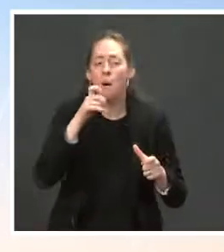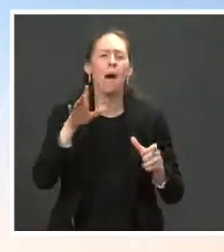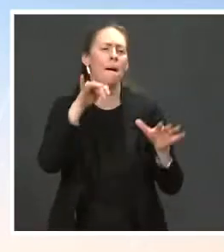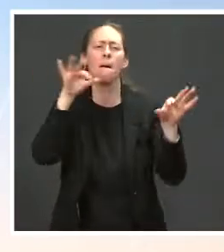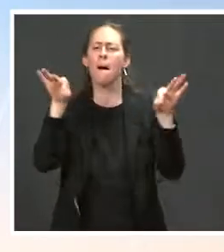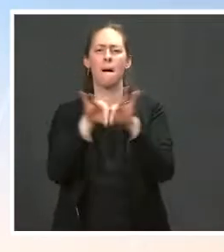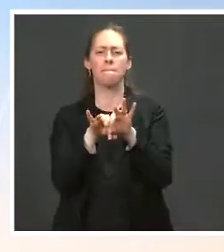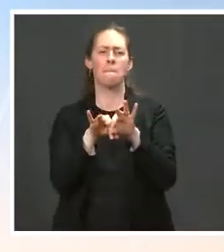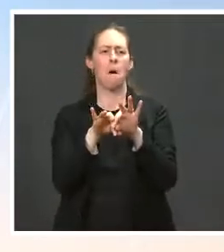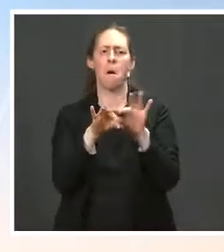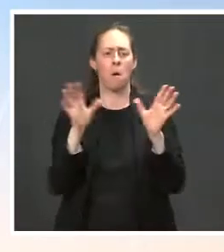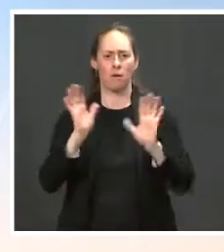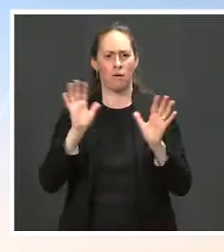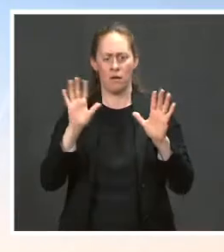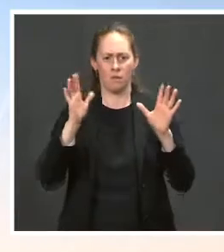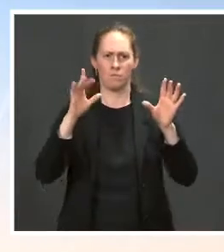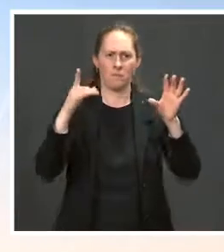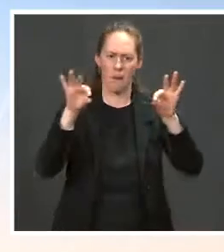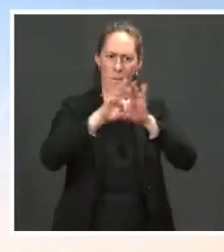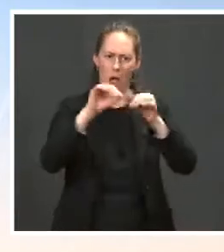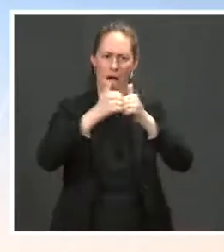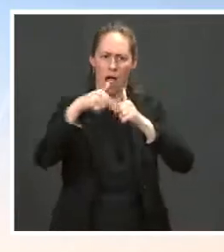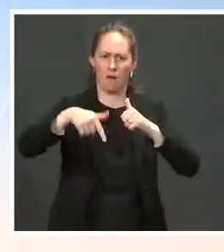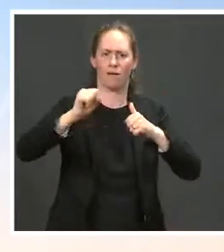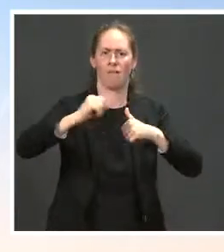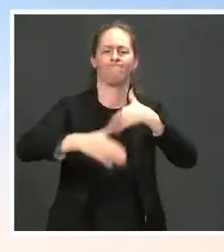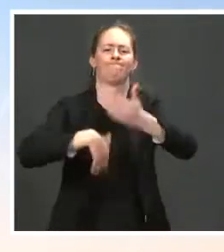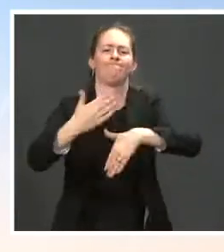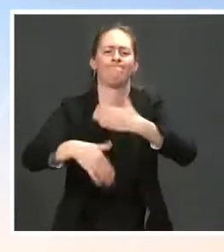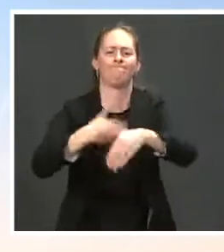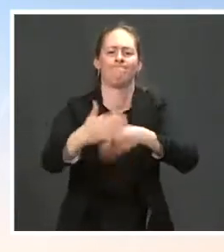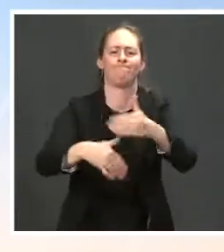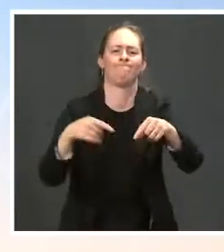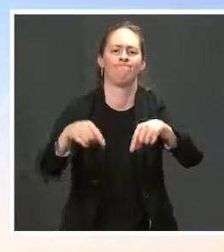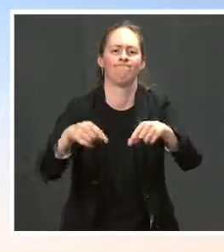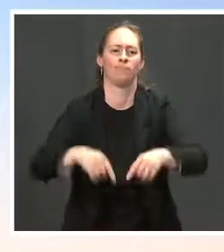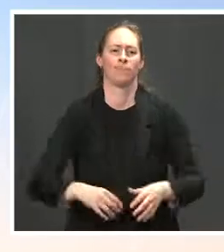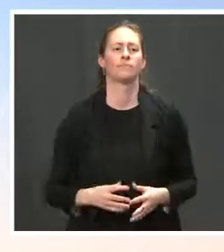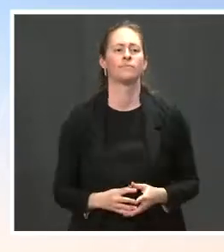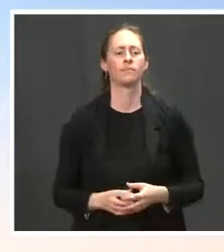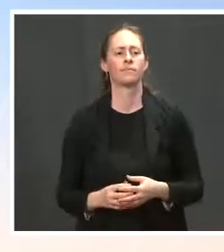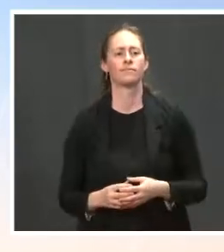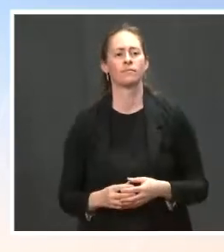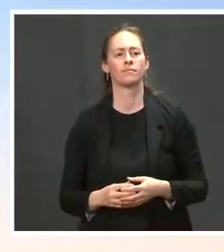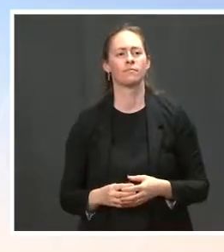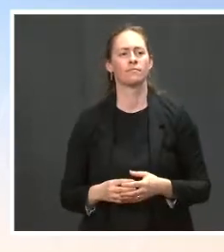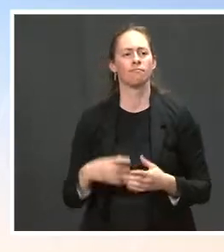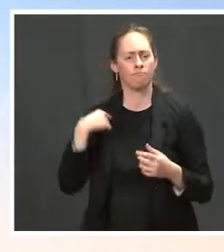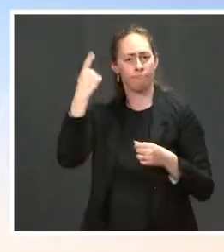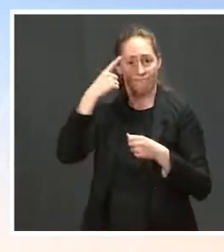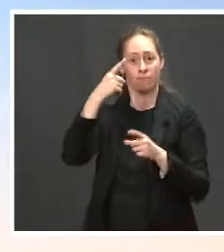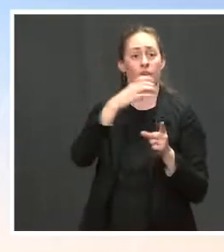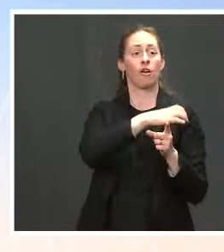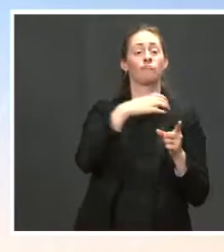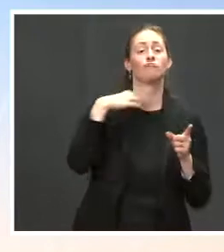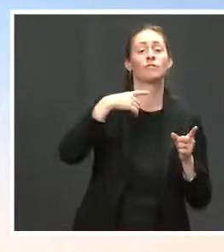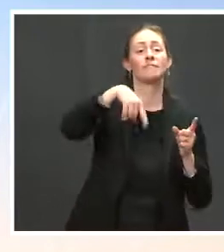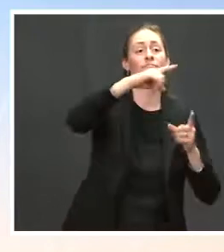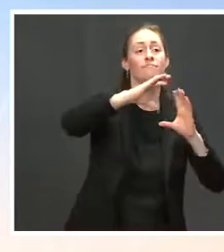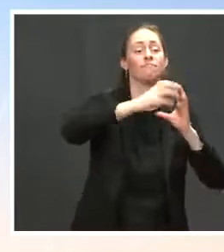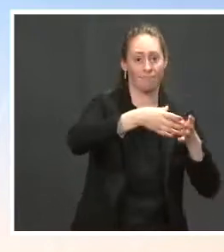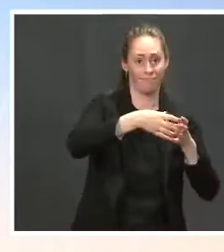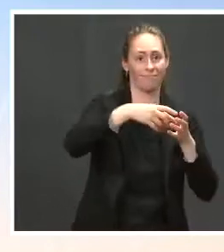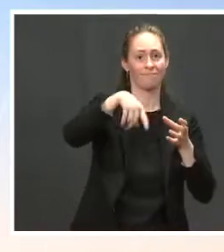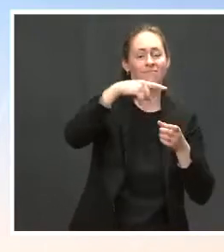manner. And so, I mean, these members of the Congressional Hispanic Caucus that President Biden met with yesterday, they said that we need to find any